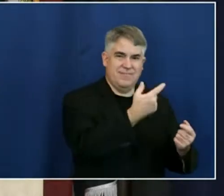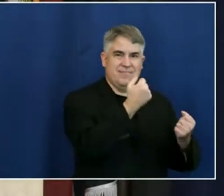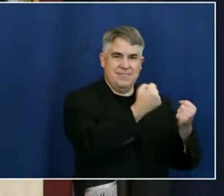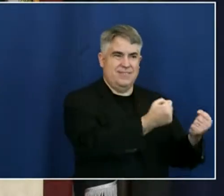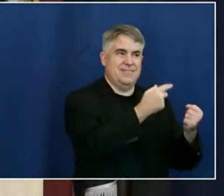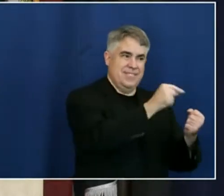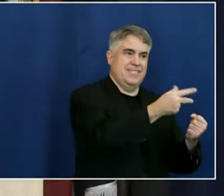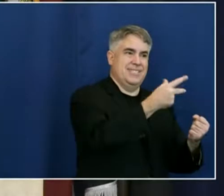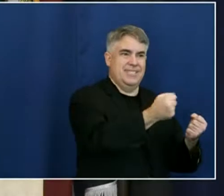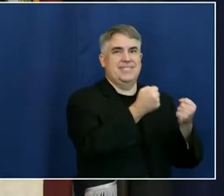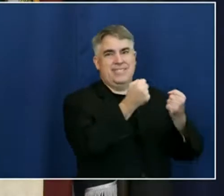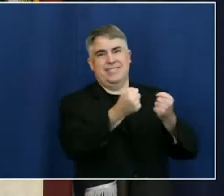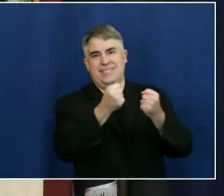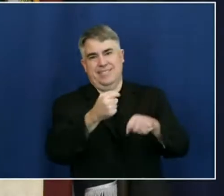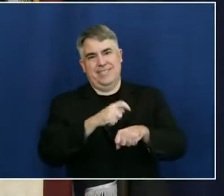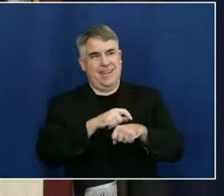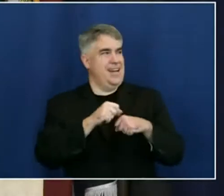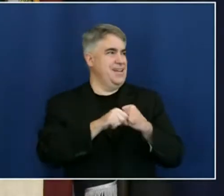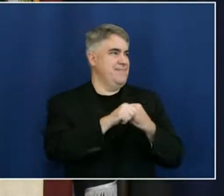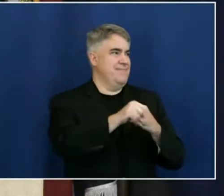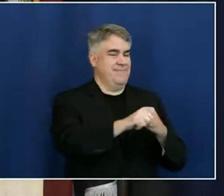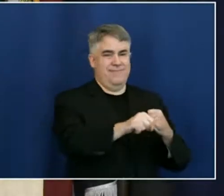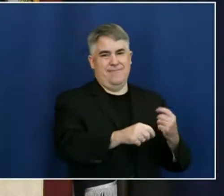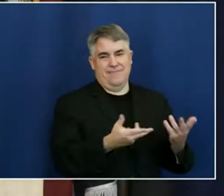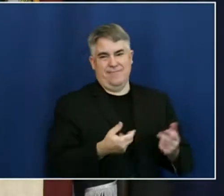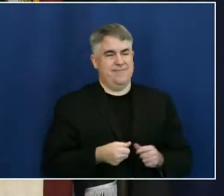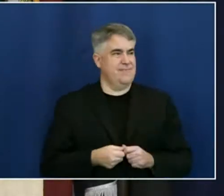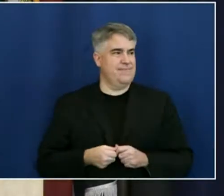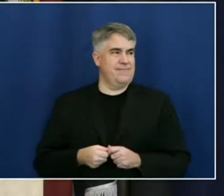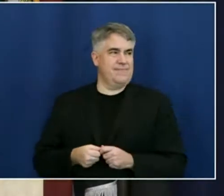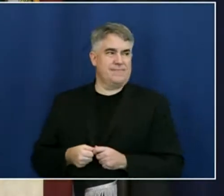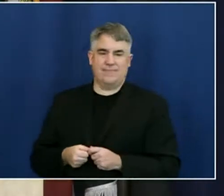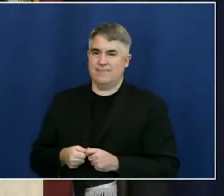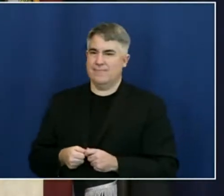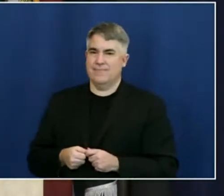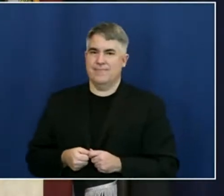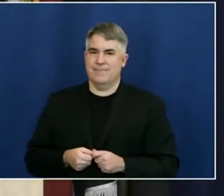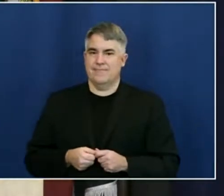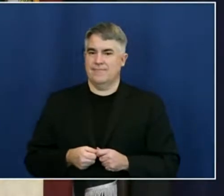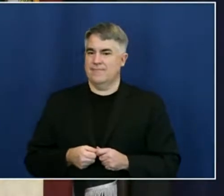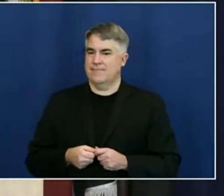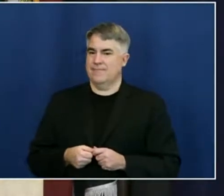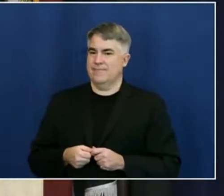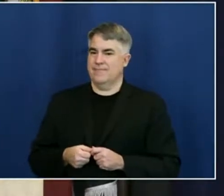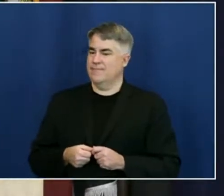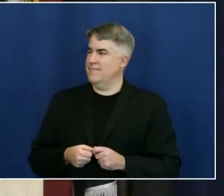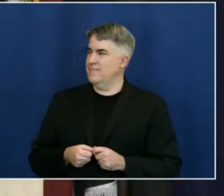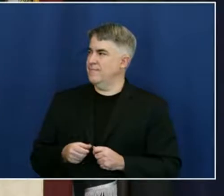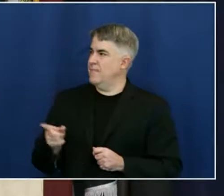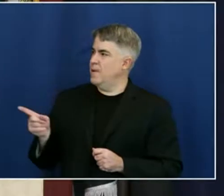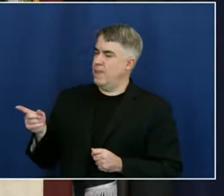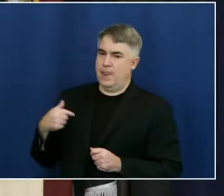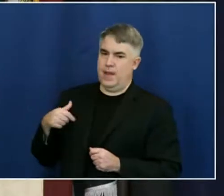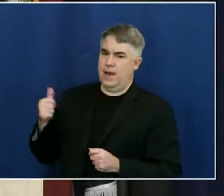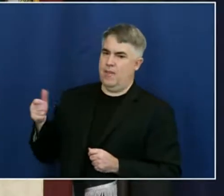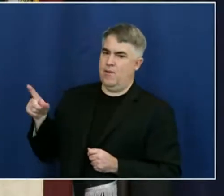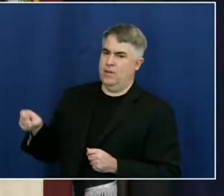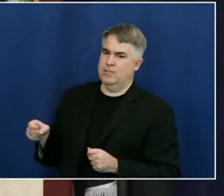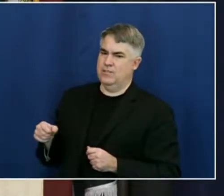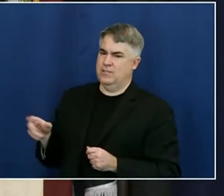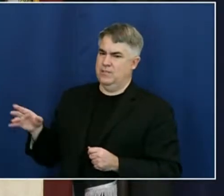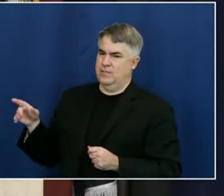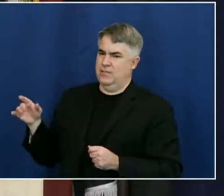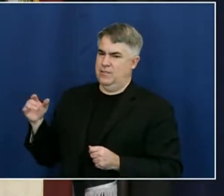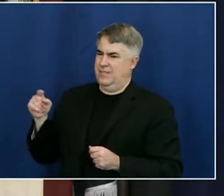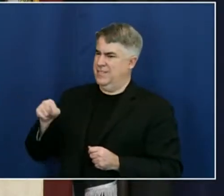getting rapidly through those. Lauren asked a follow-up question. She also wants to know when people with underlying conditions who are